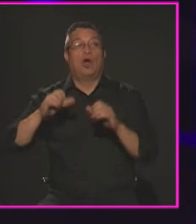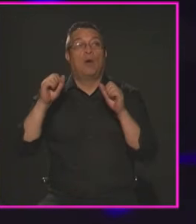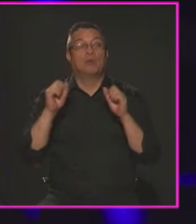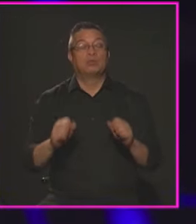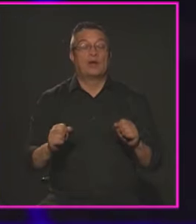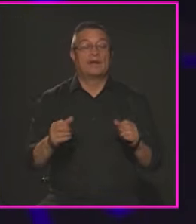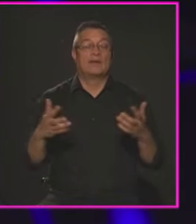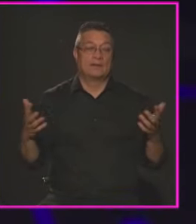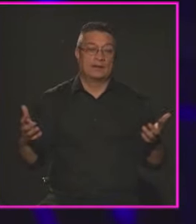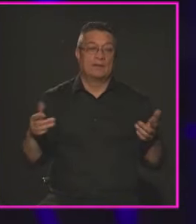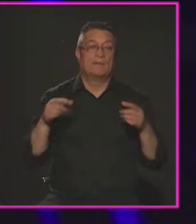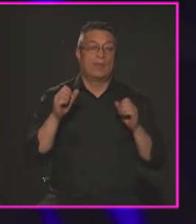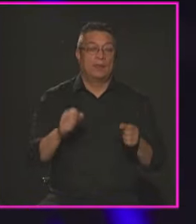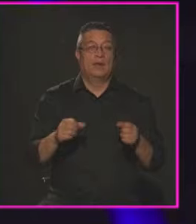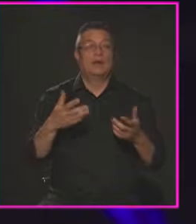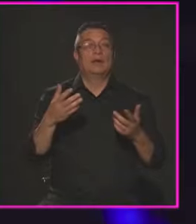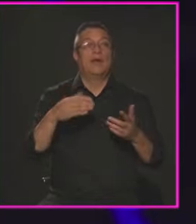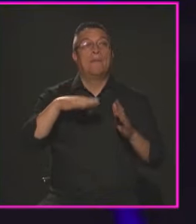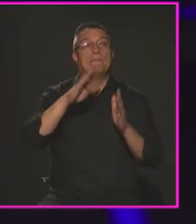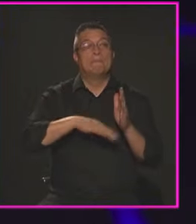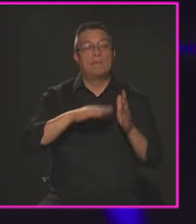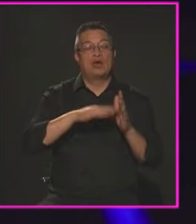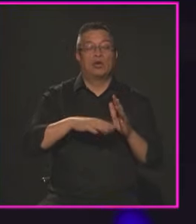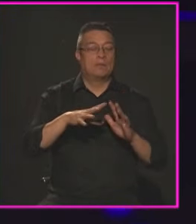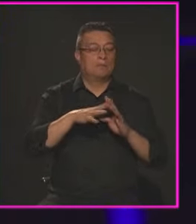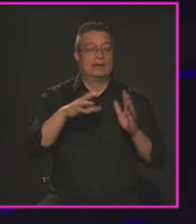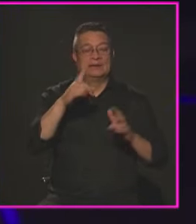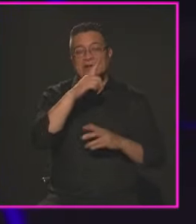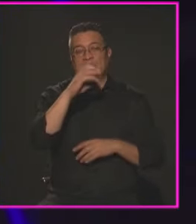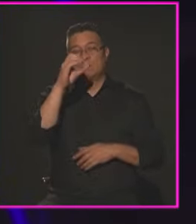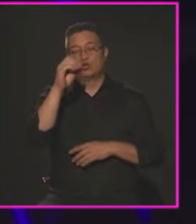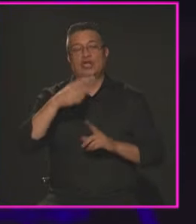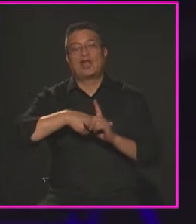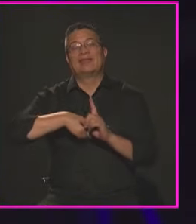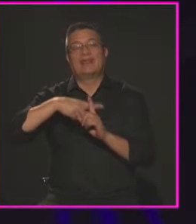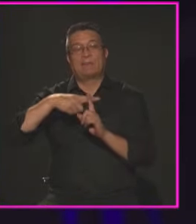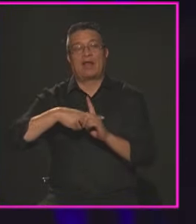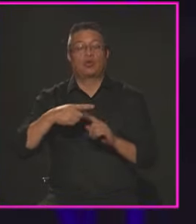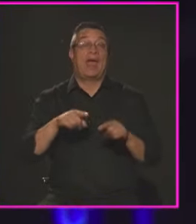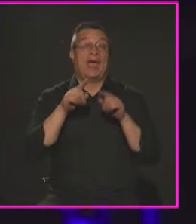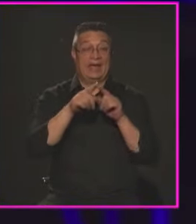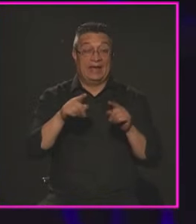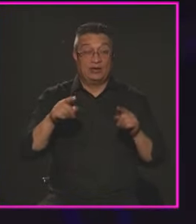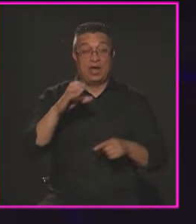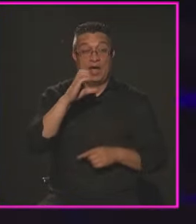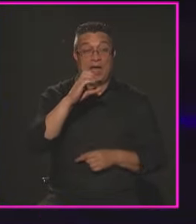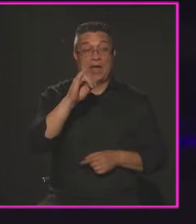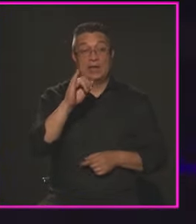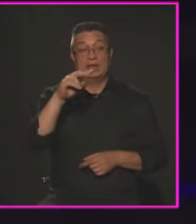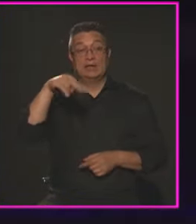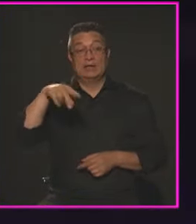at this very low temperature, matters take new forms. It's called Bose-Einstein condensate forms, which were predicted by Einstein